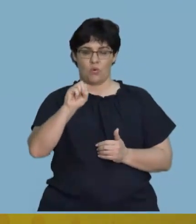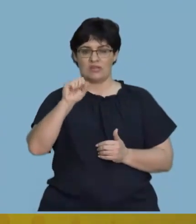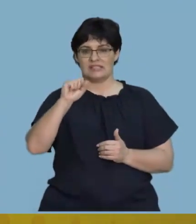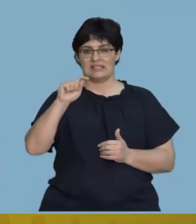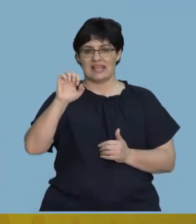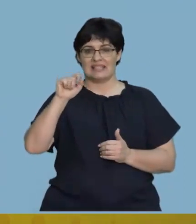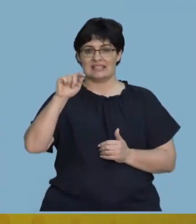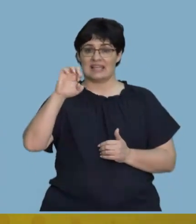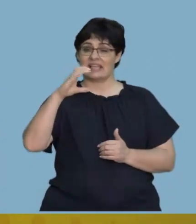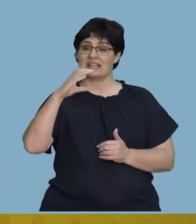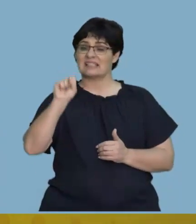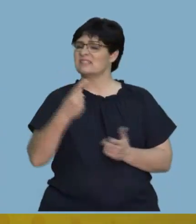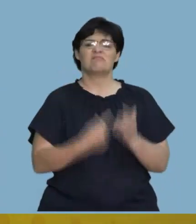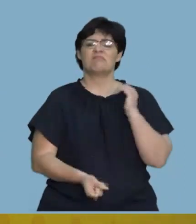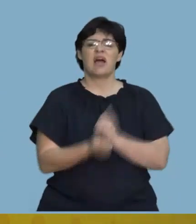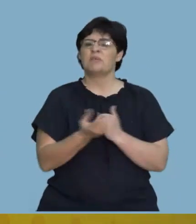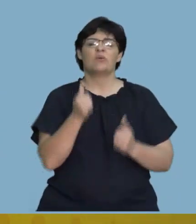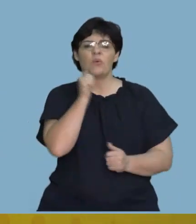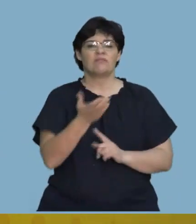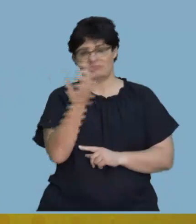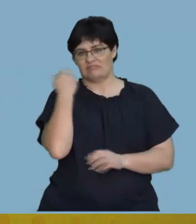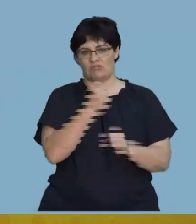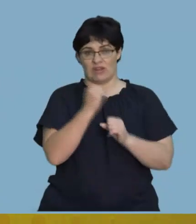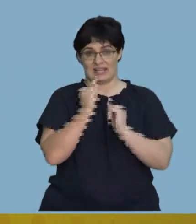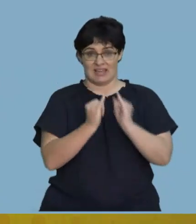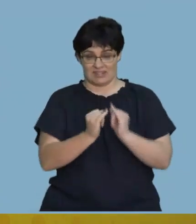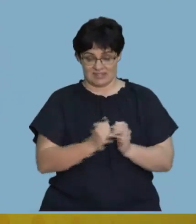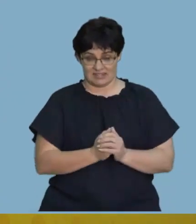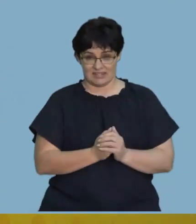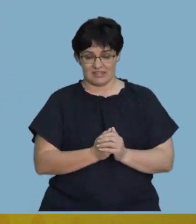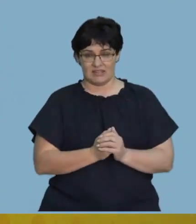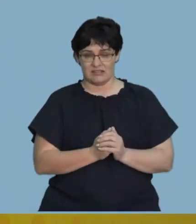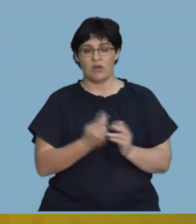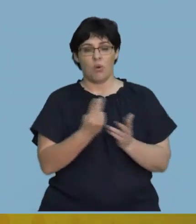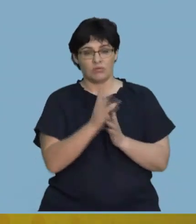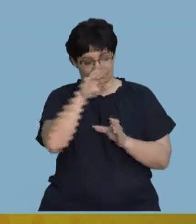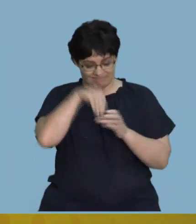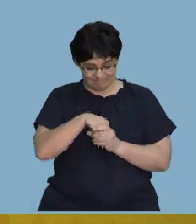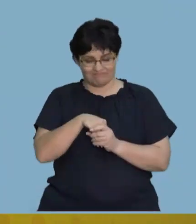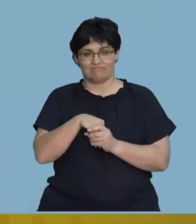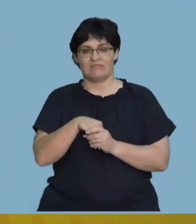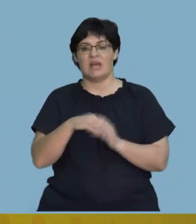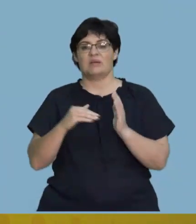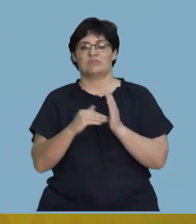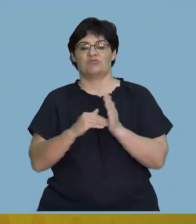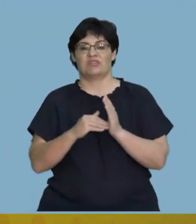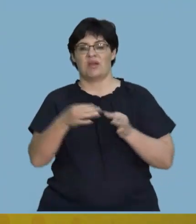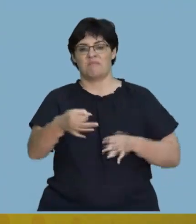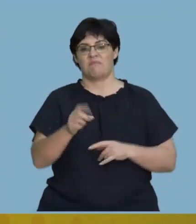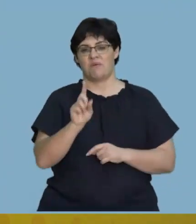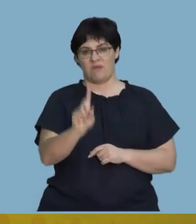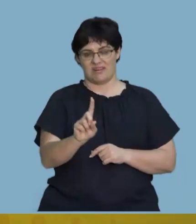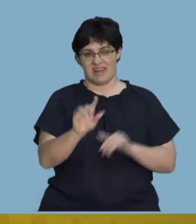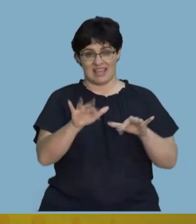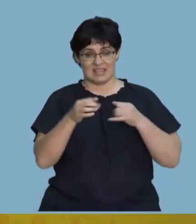in grade 11, which is also examinable in our metric exam paper 1, and also